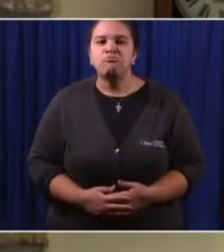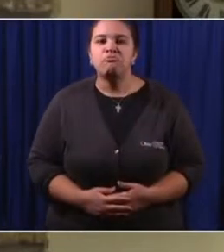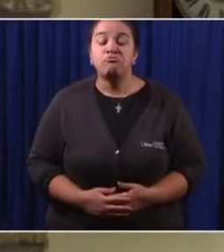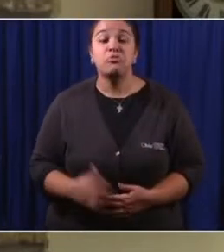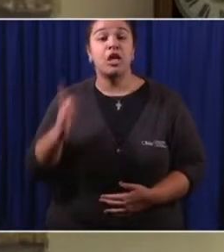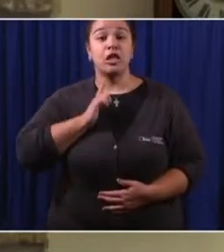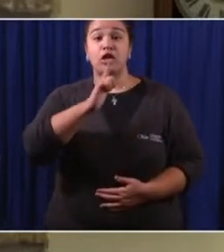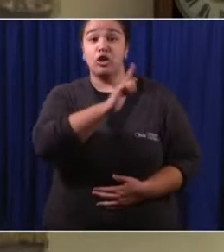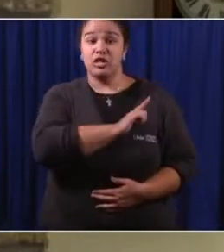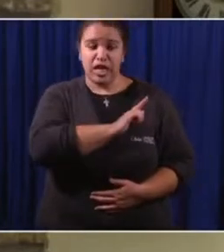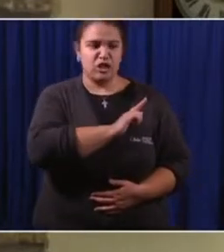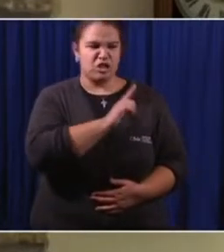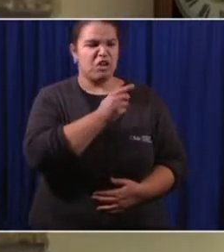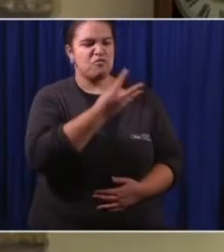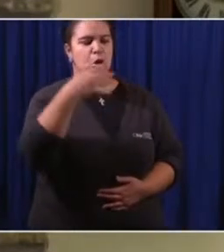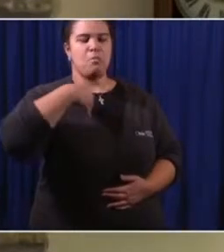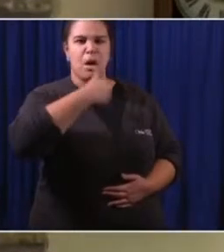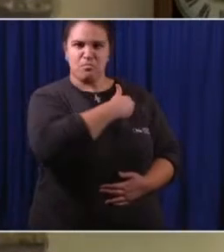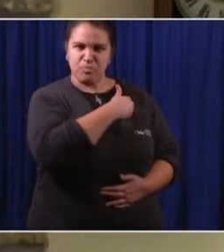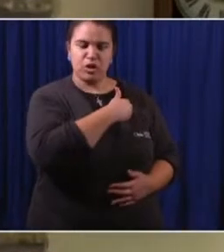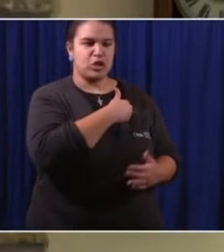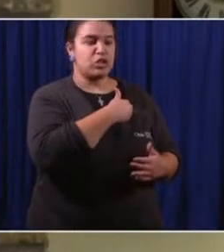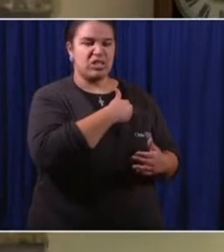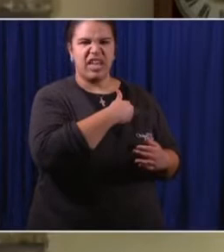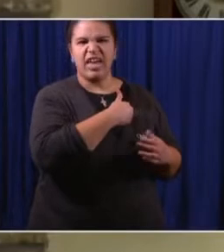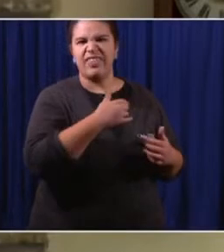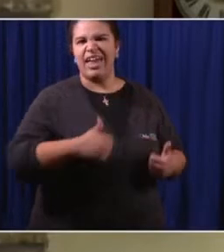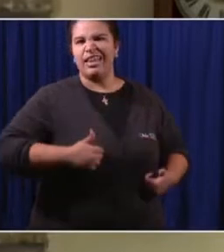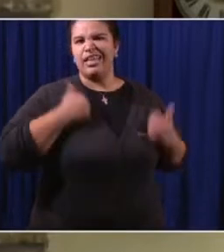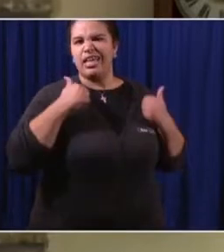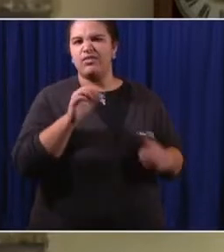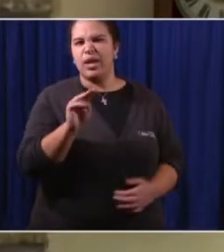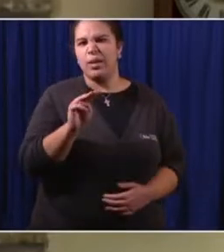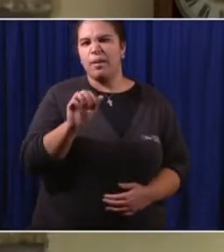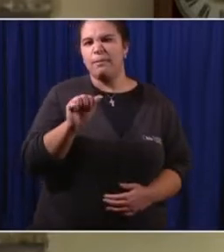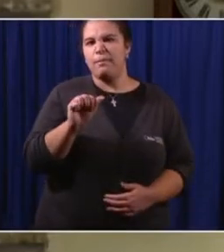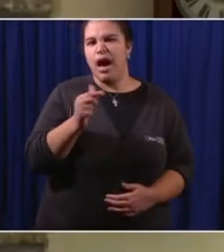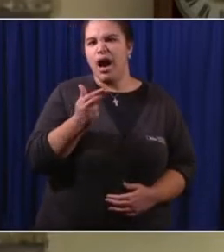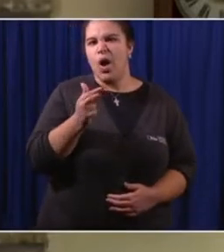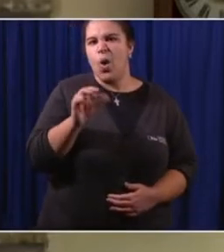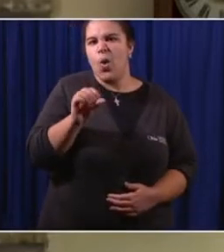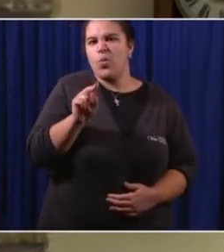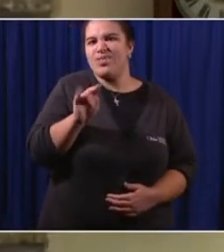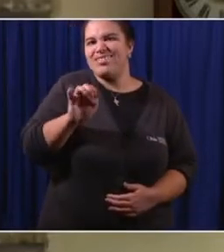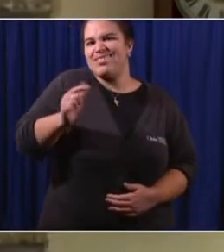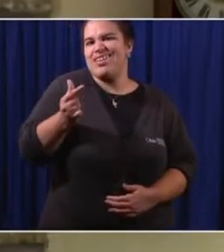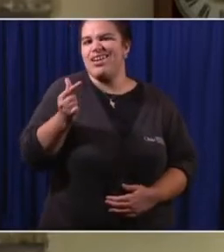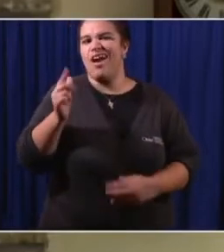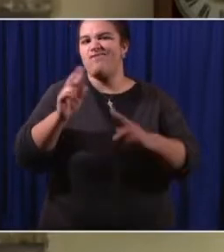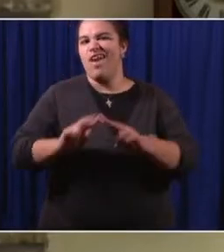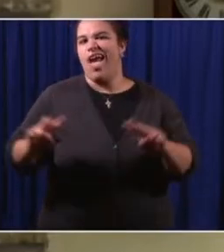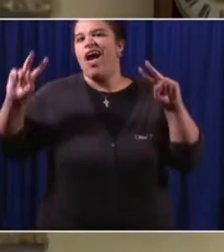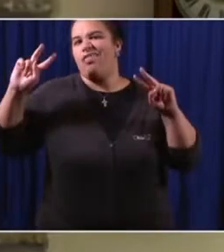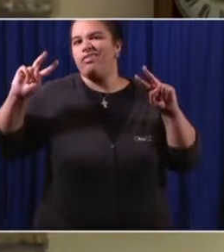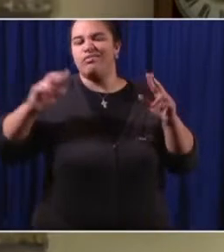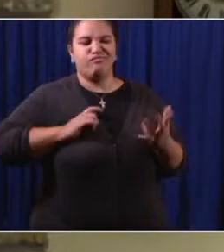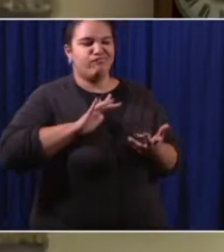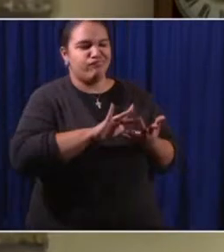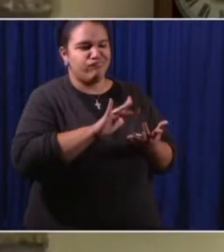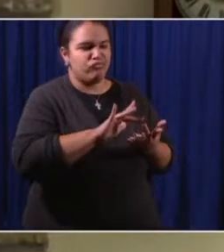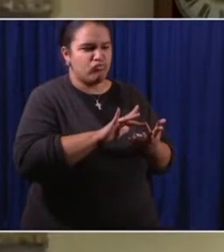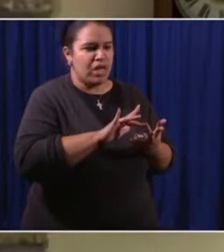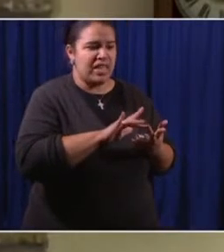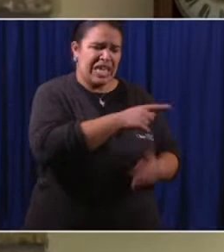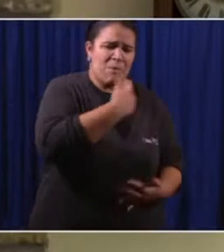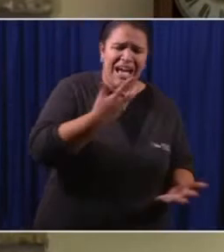legislature about this from the Mahoning Valley. One of the things that they told us was, will you go back and